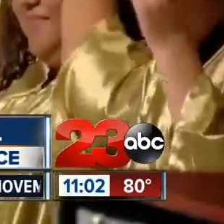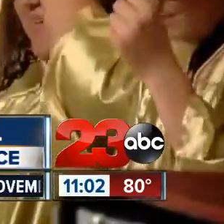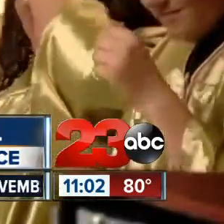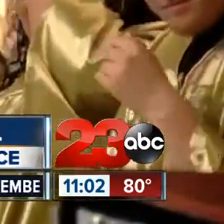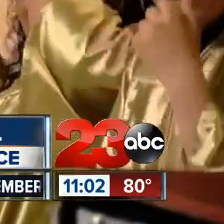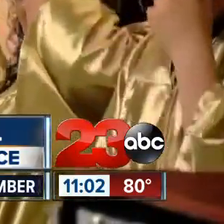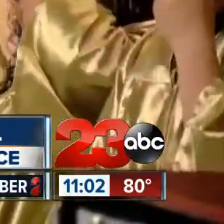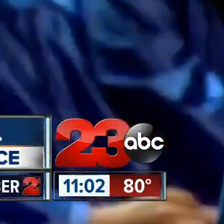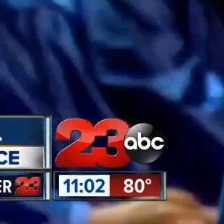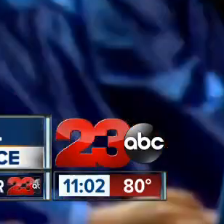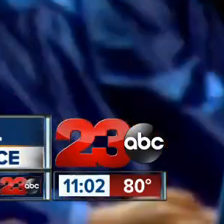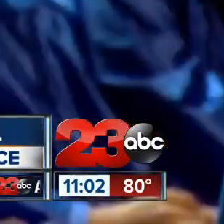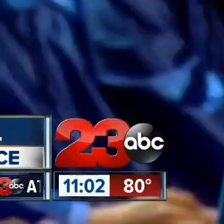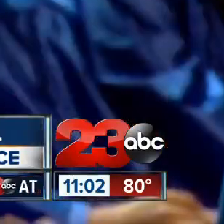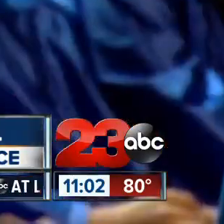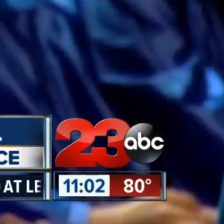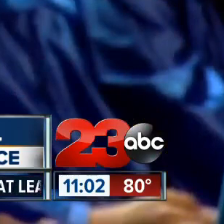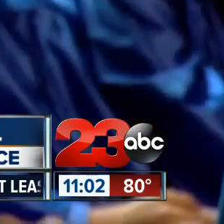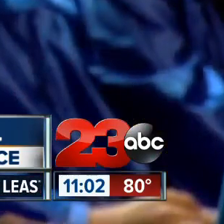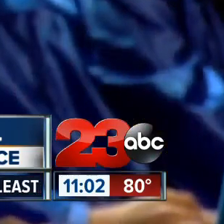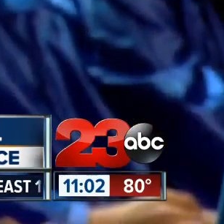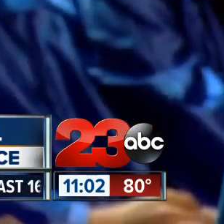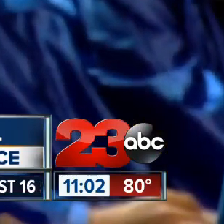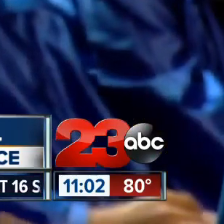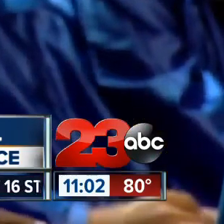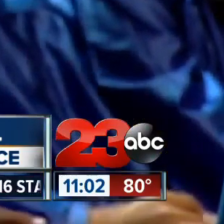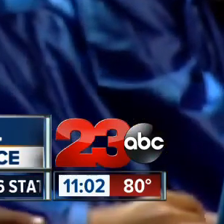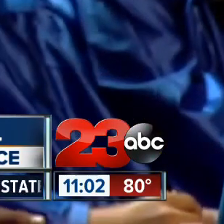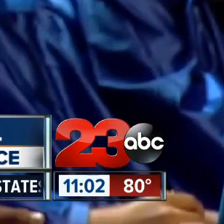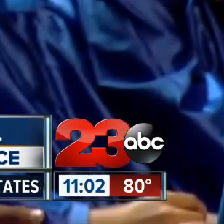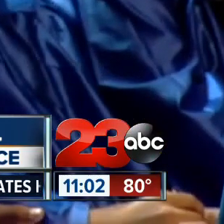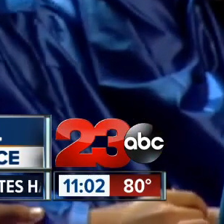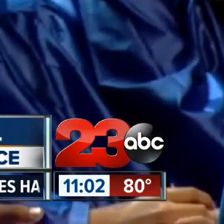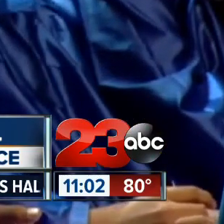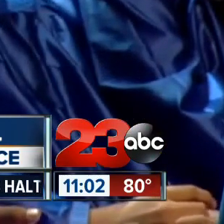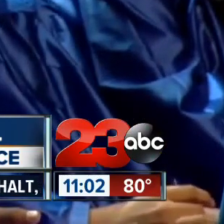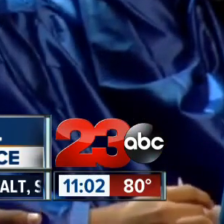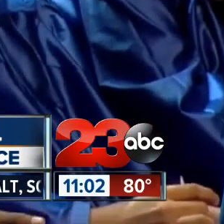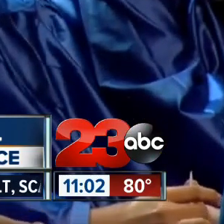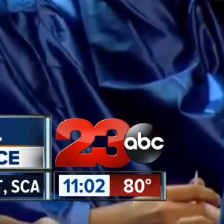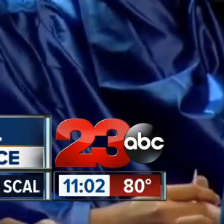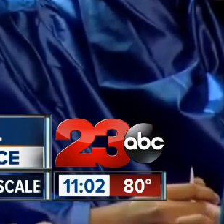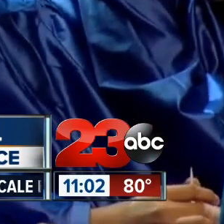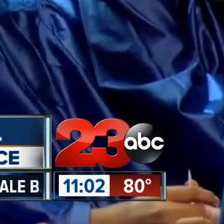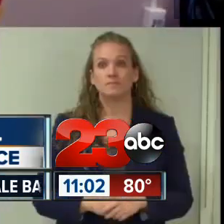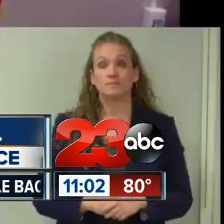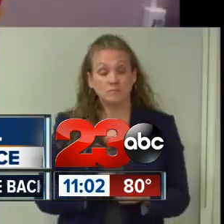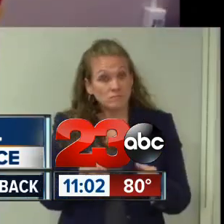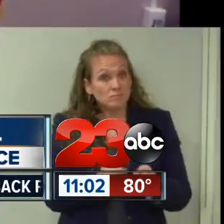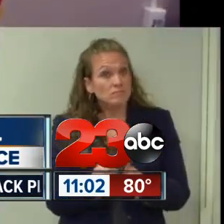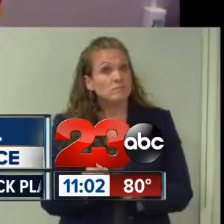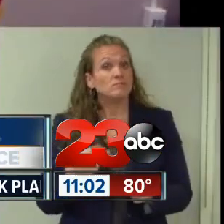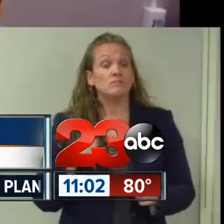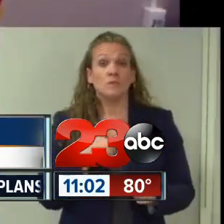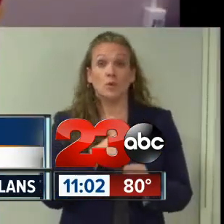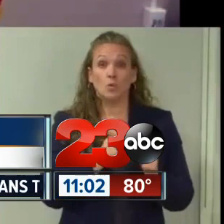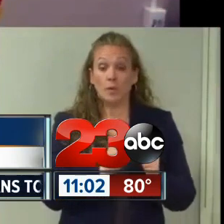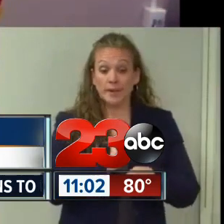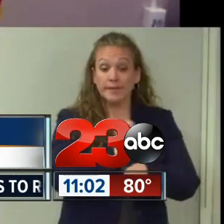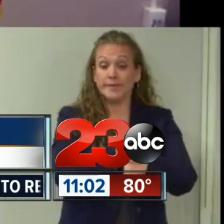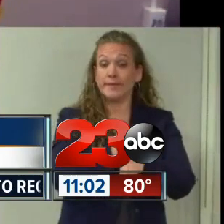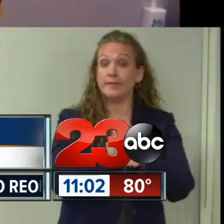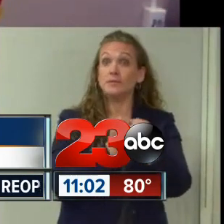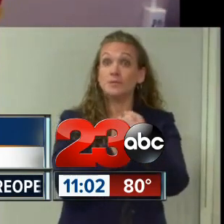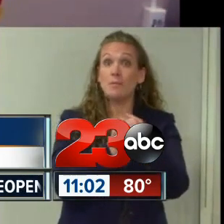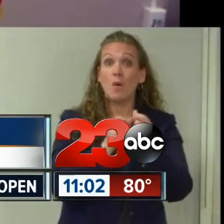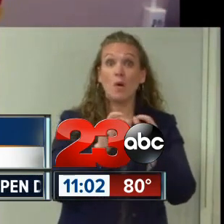student expulsion. Thurmond said they're also looking for ways to educate students on everyone's history. As we put together support circles